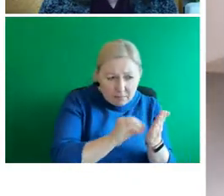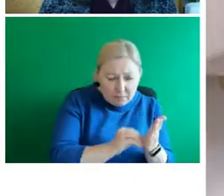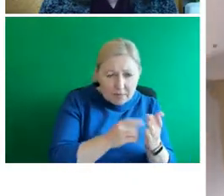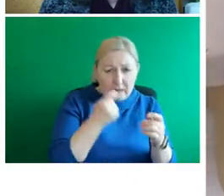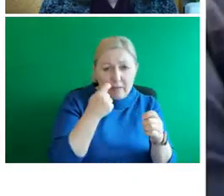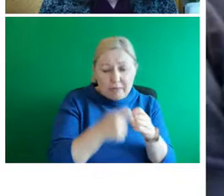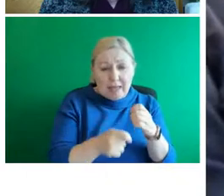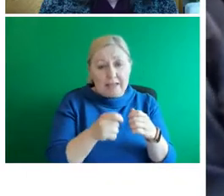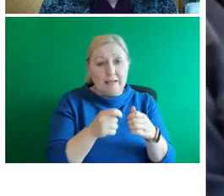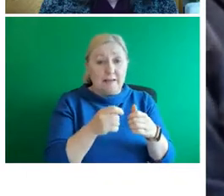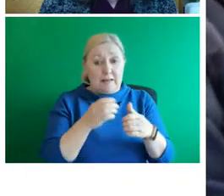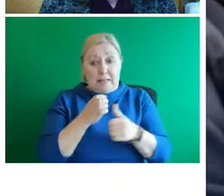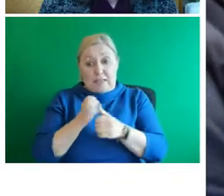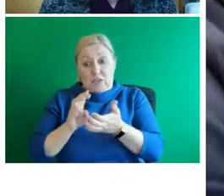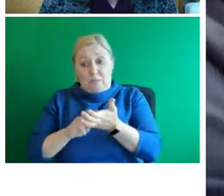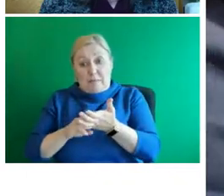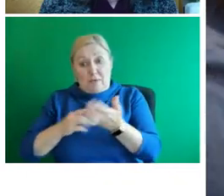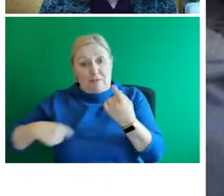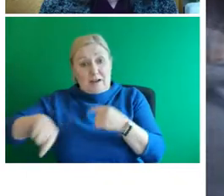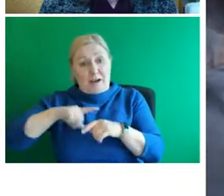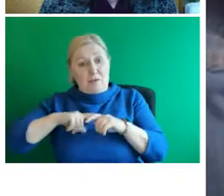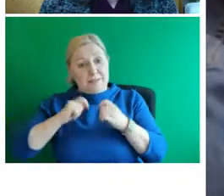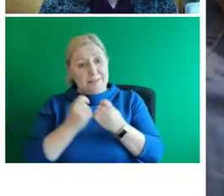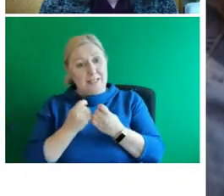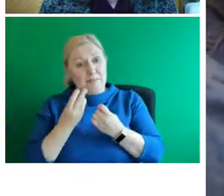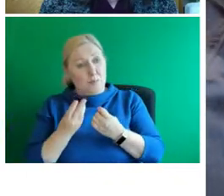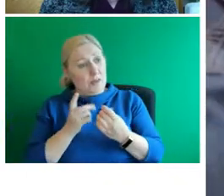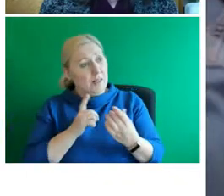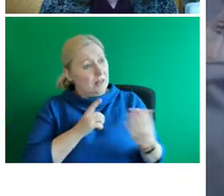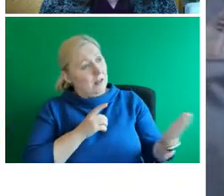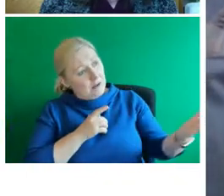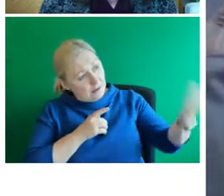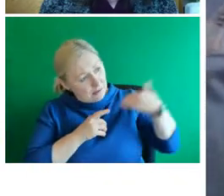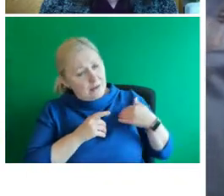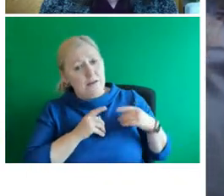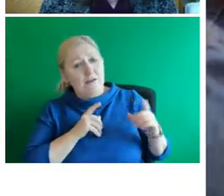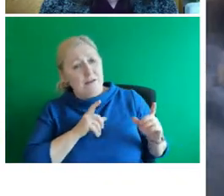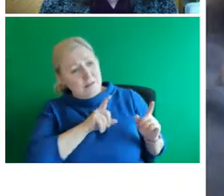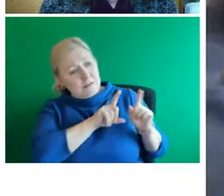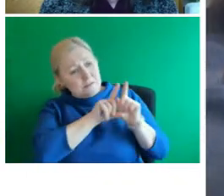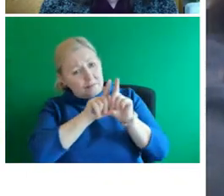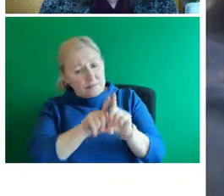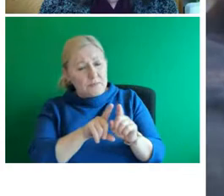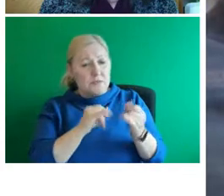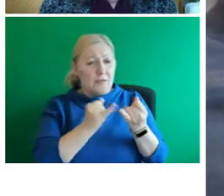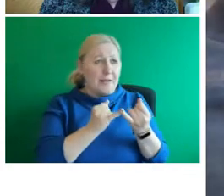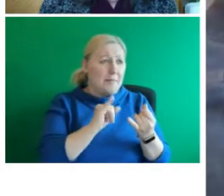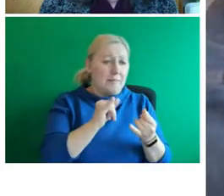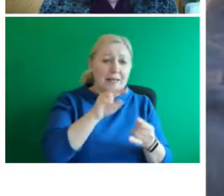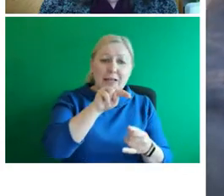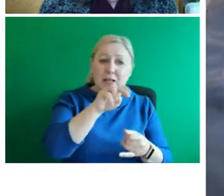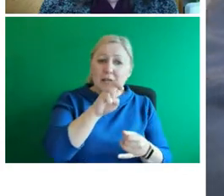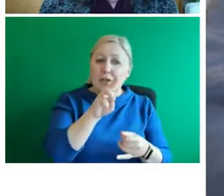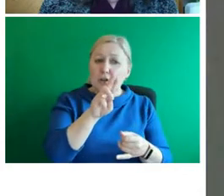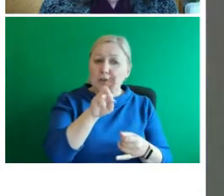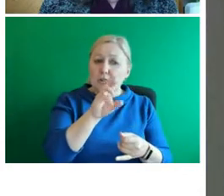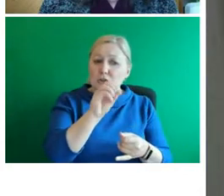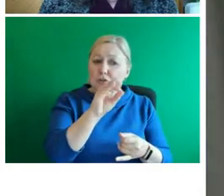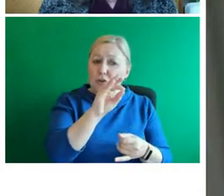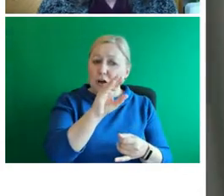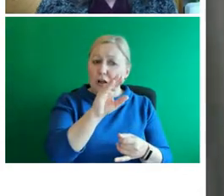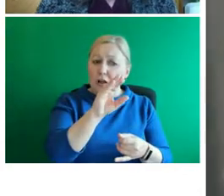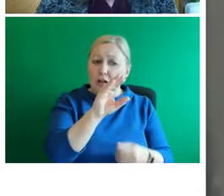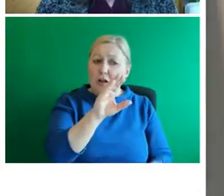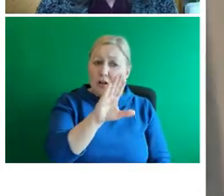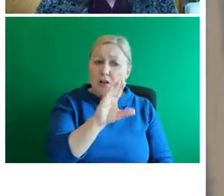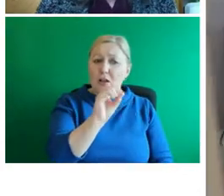So initially we start with a neurological assessment by the practitioner. Then they will go on to see